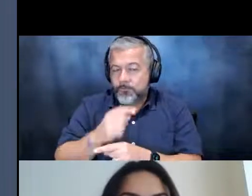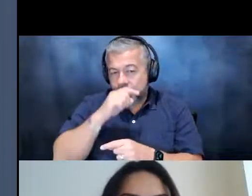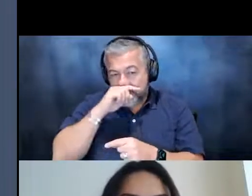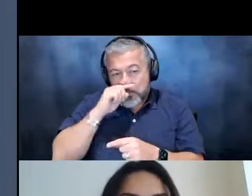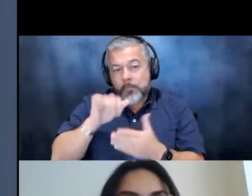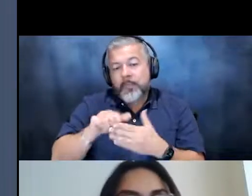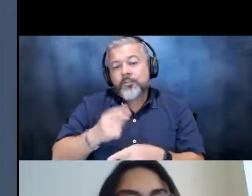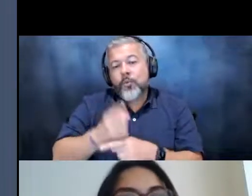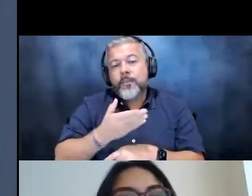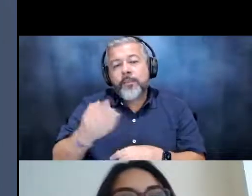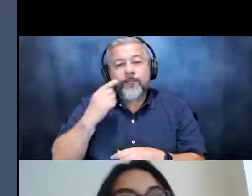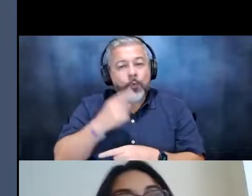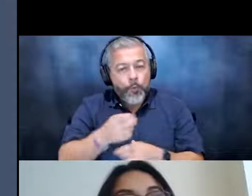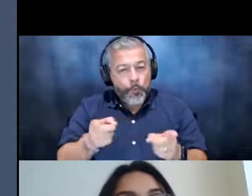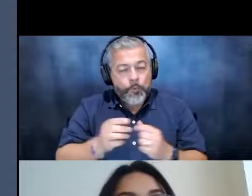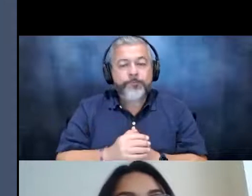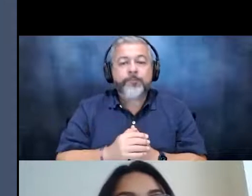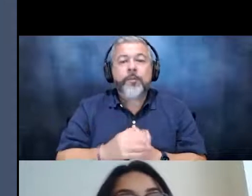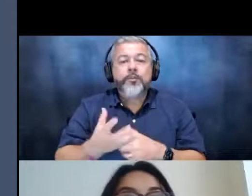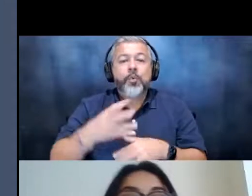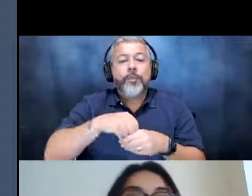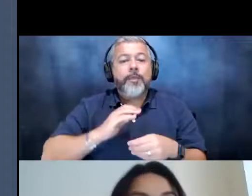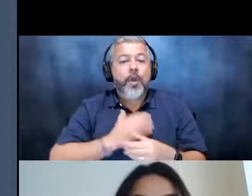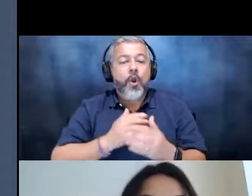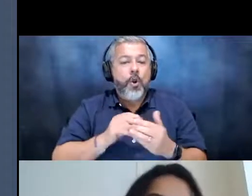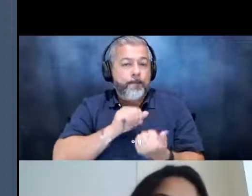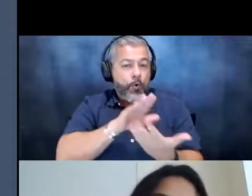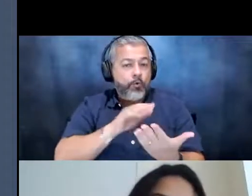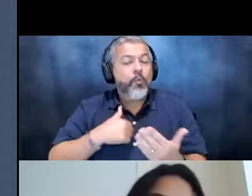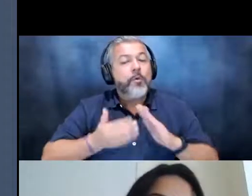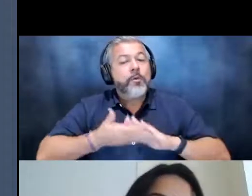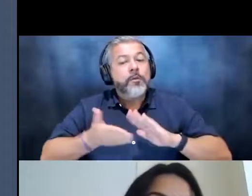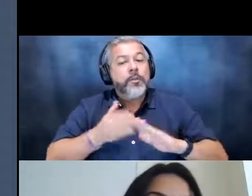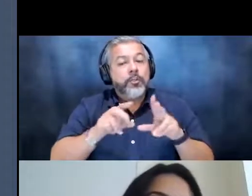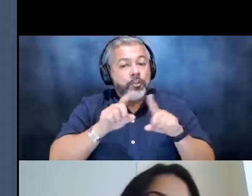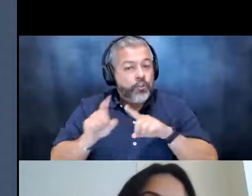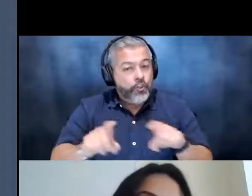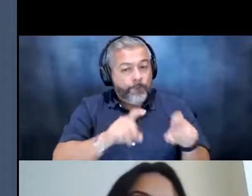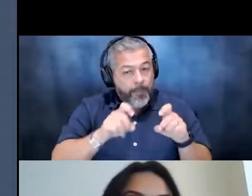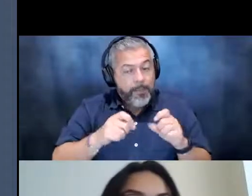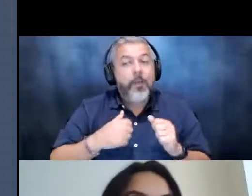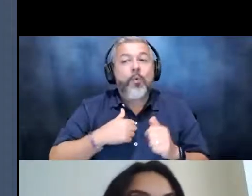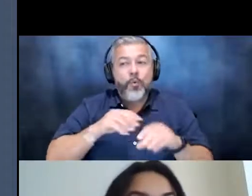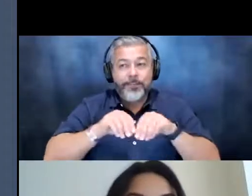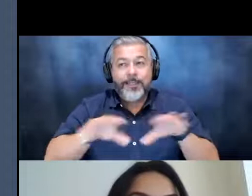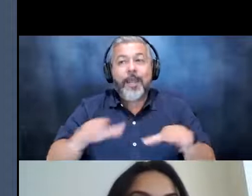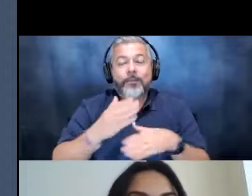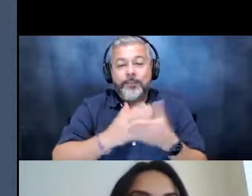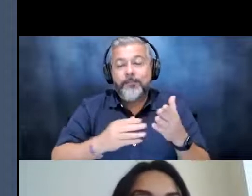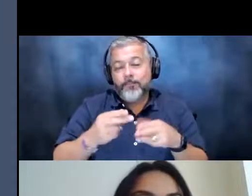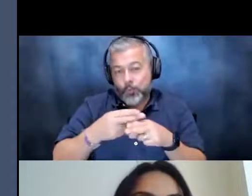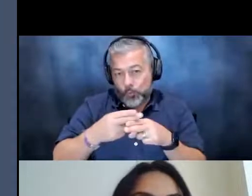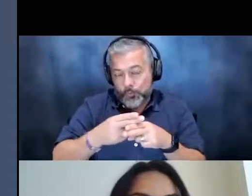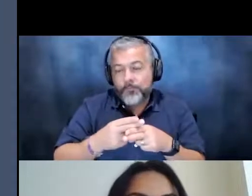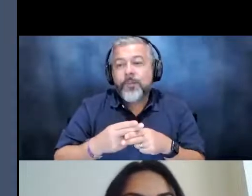you. So within our approach, we'll conduct surveys. Like I mentioned earlier, we're going to be sending some out very shortly, so we'll talk